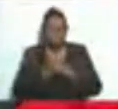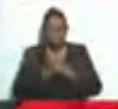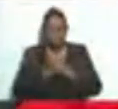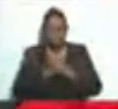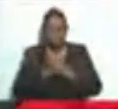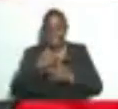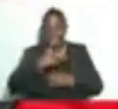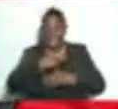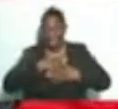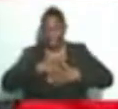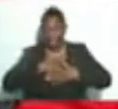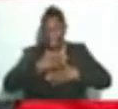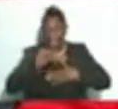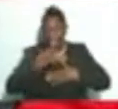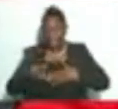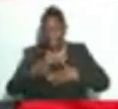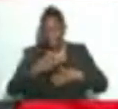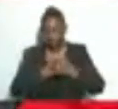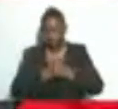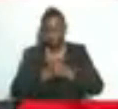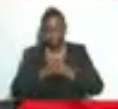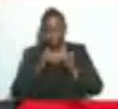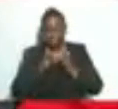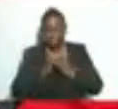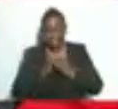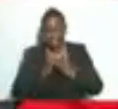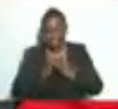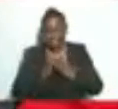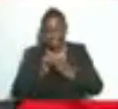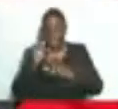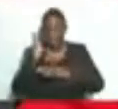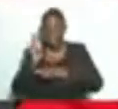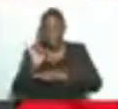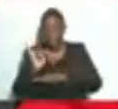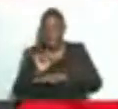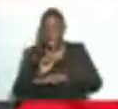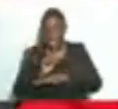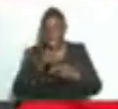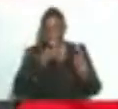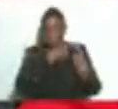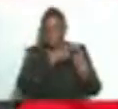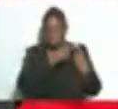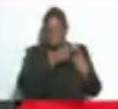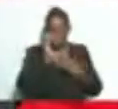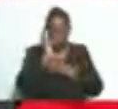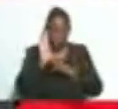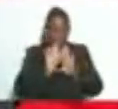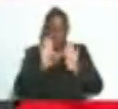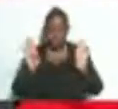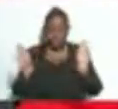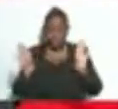And I am pleased to tell you that the iconic British Colonial will open on